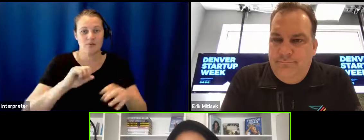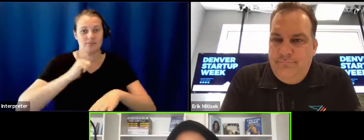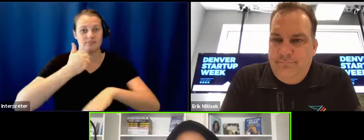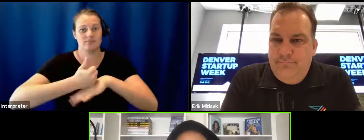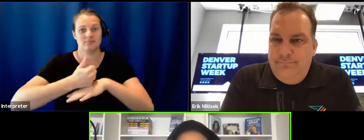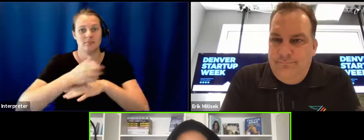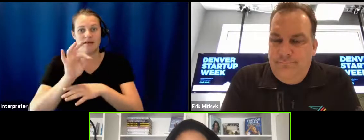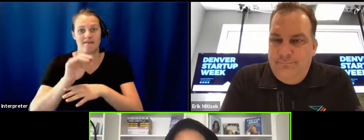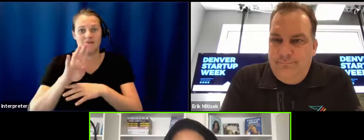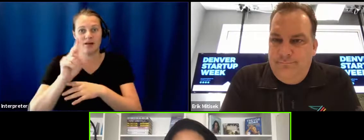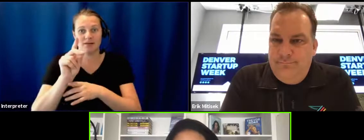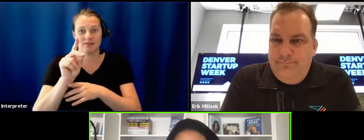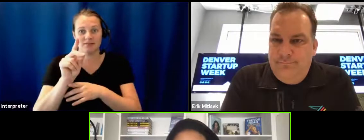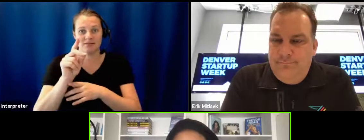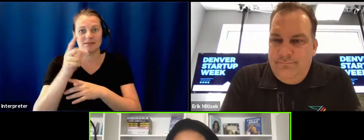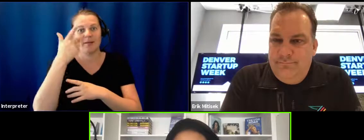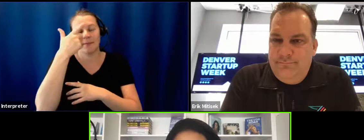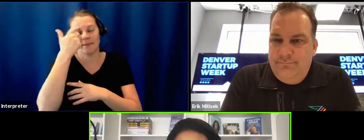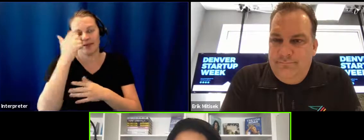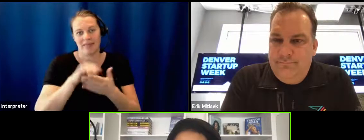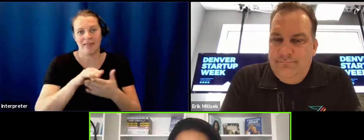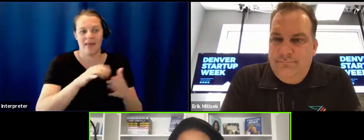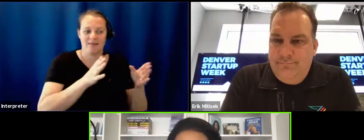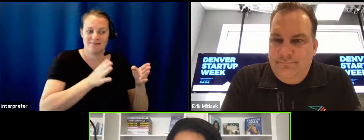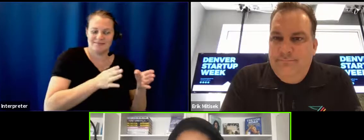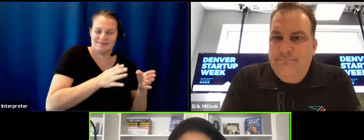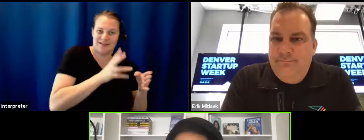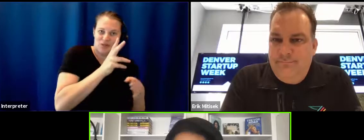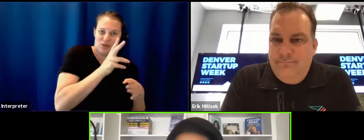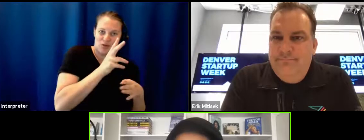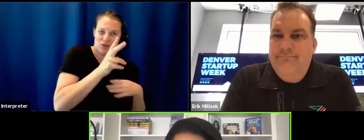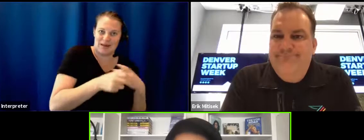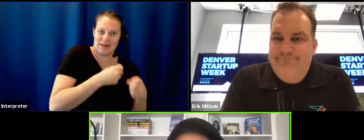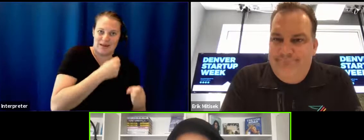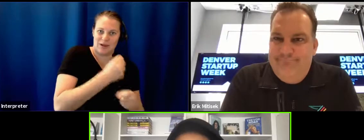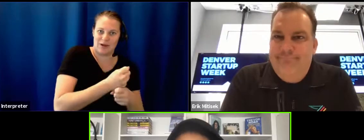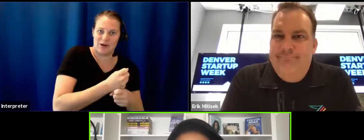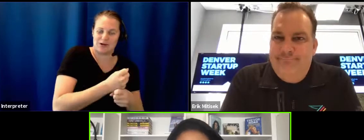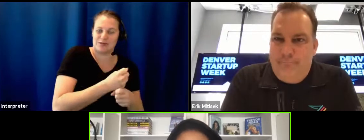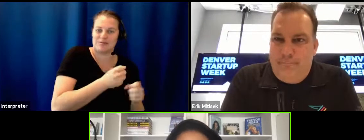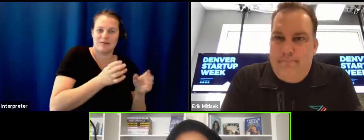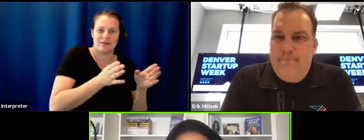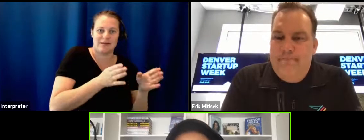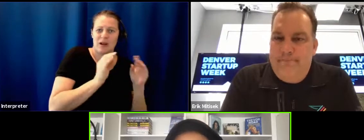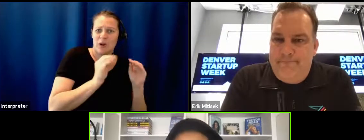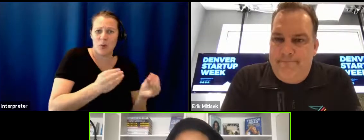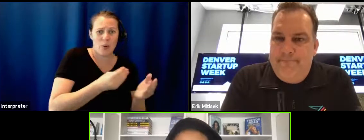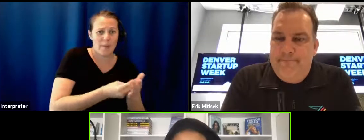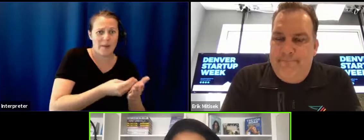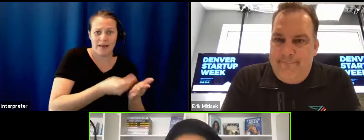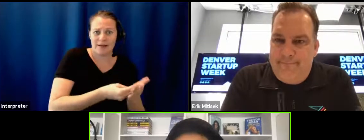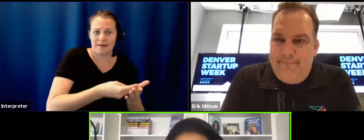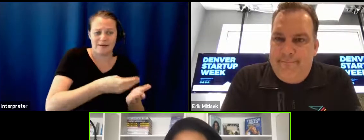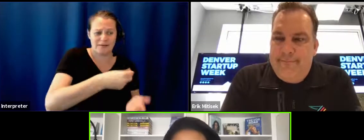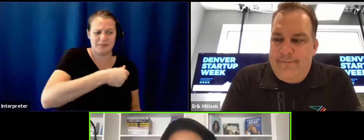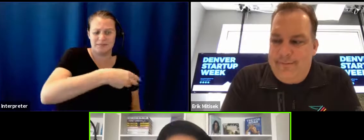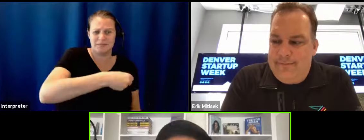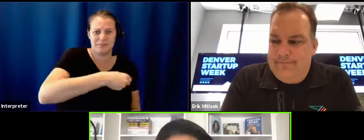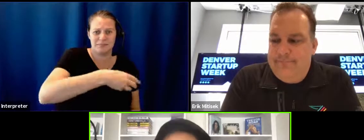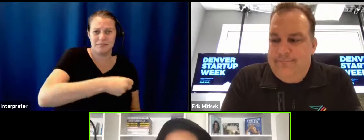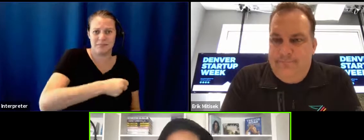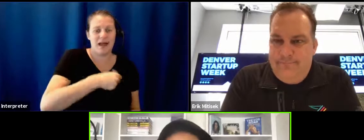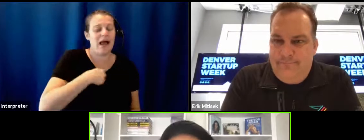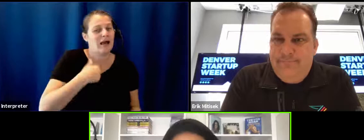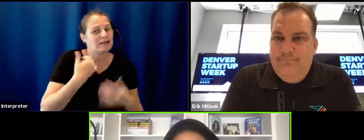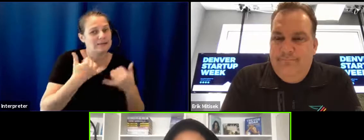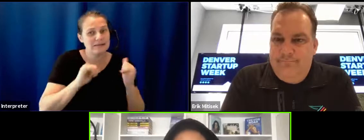is because of those 3.5 years where I was getting not $1 brought in. I never stopped learning and